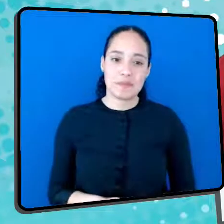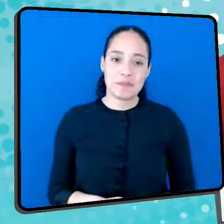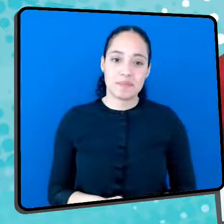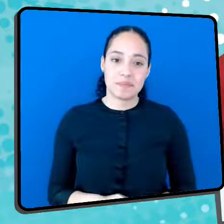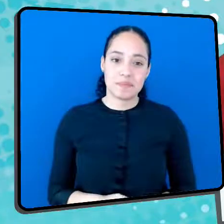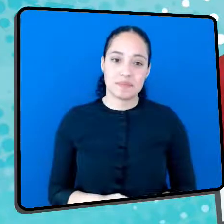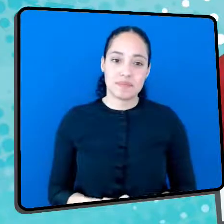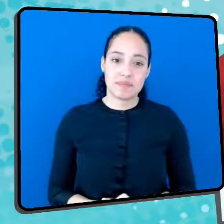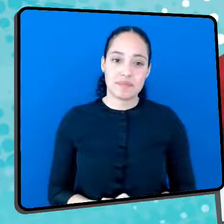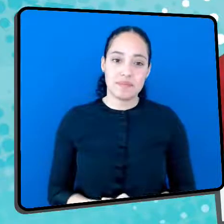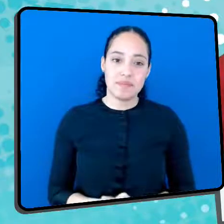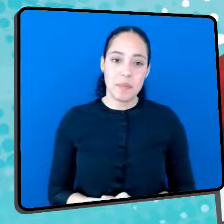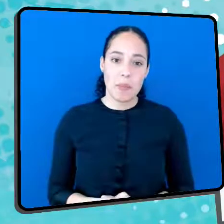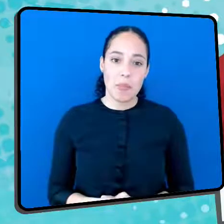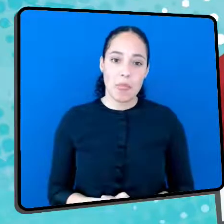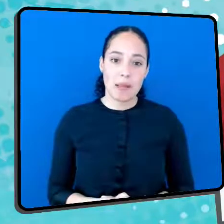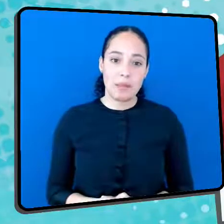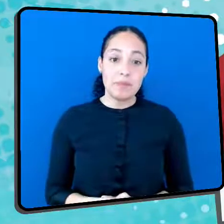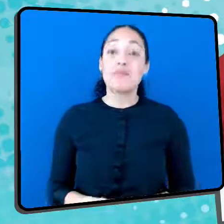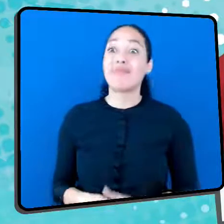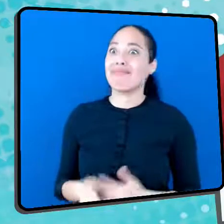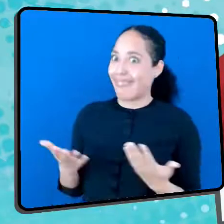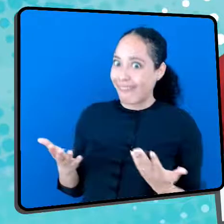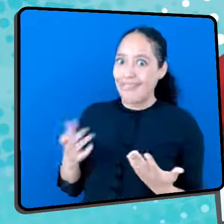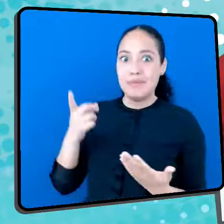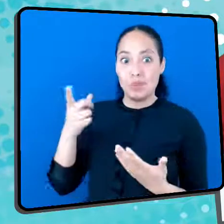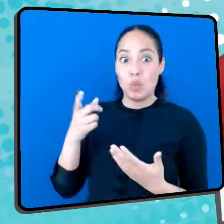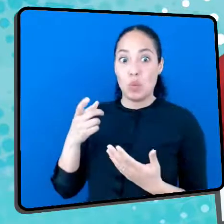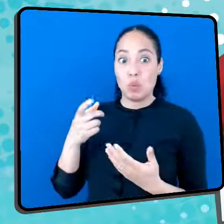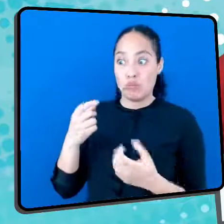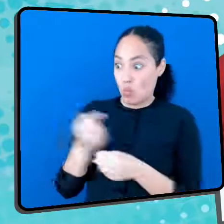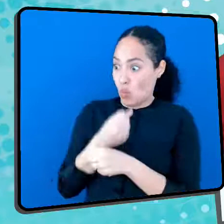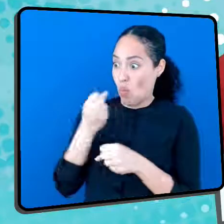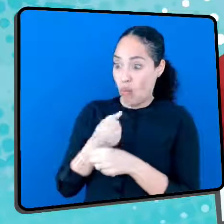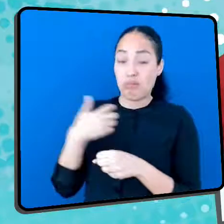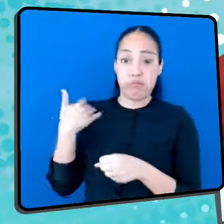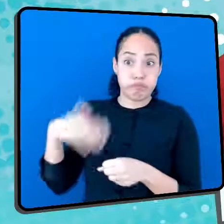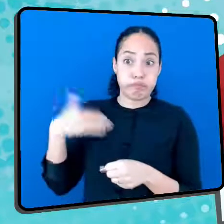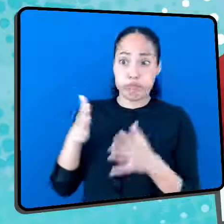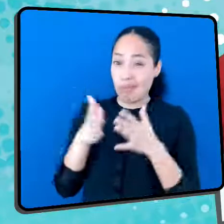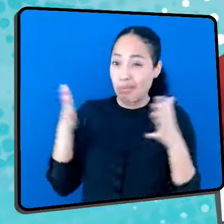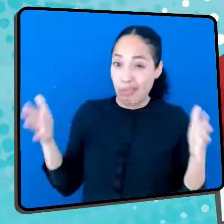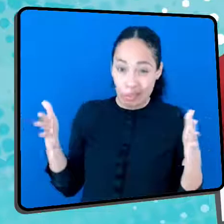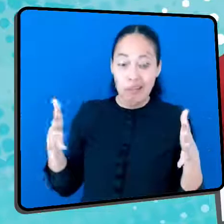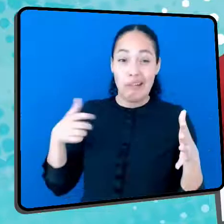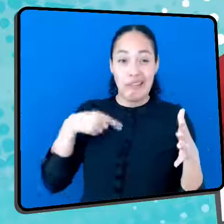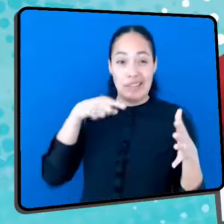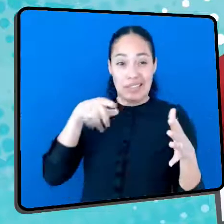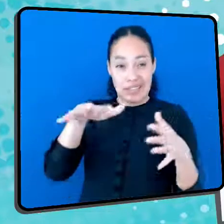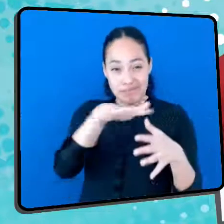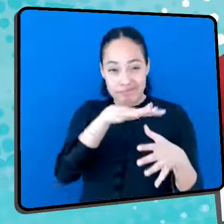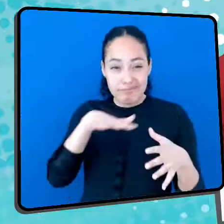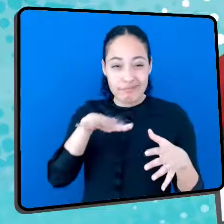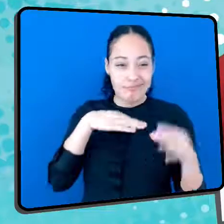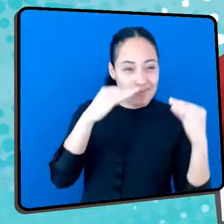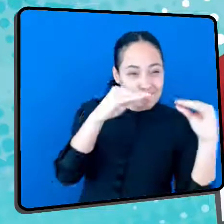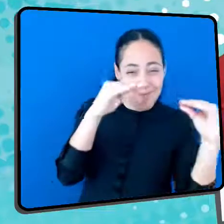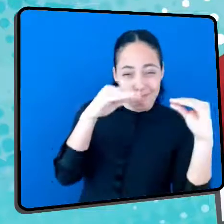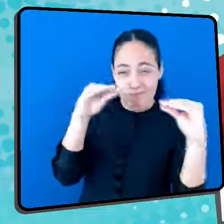Yeah, and you're doing a lot obviously in that space to educate as well and to offer that insight, and so I think